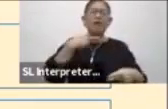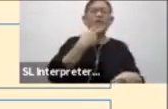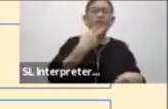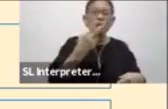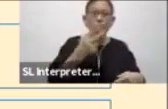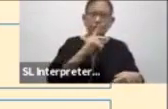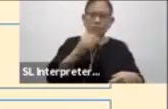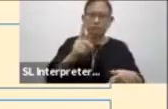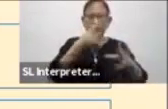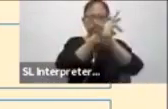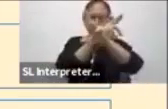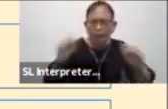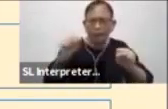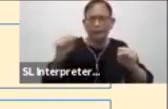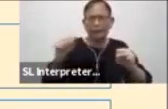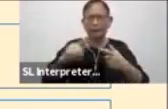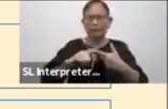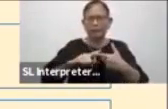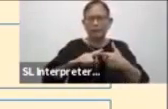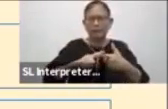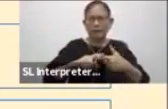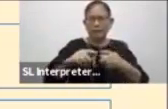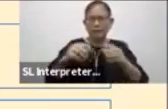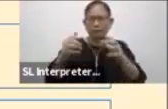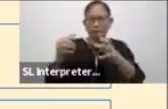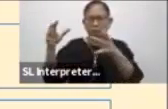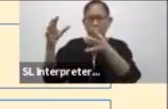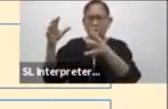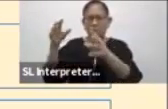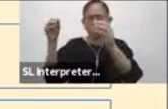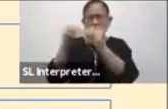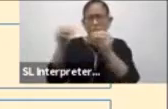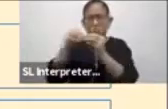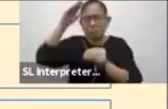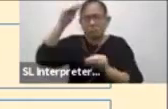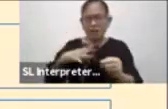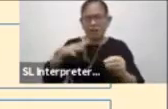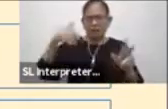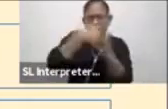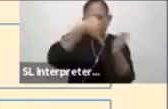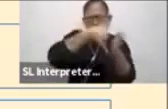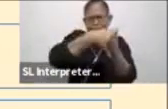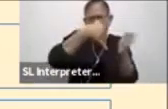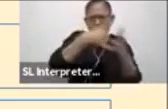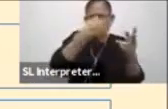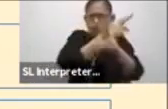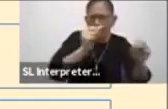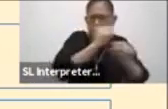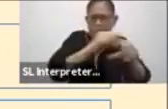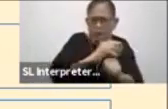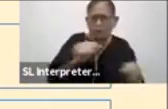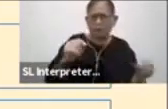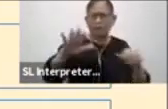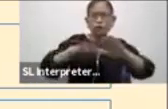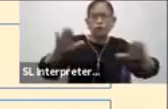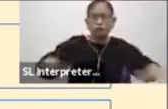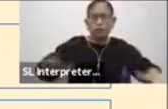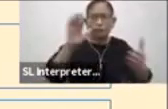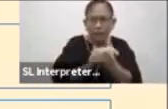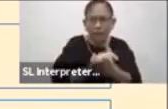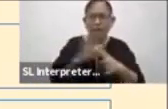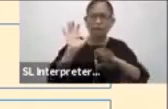attempt rape, multiple gang rape, harassment, sexual exploitation, child marriage, forced marriage,